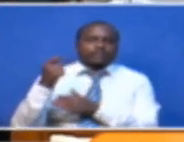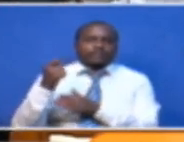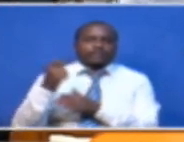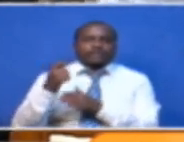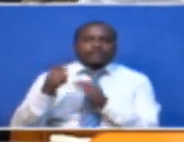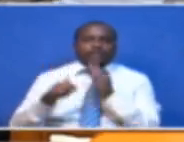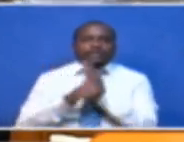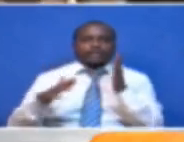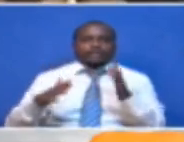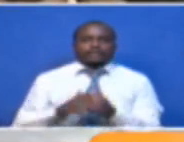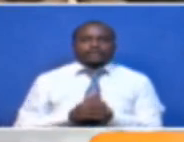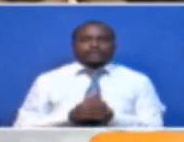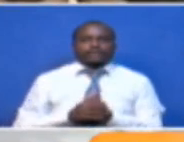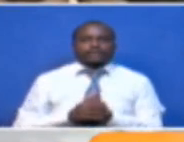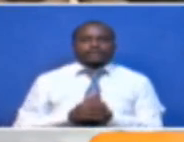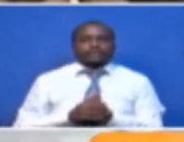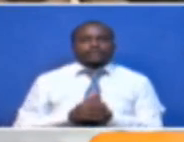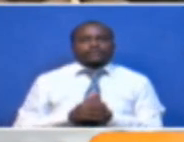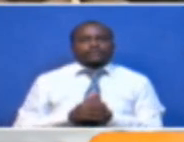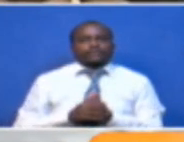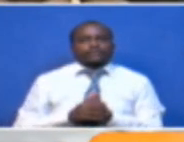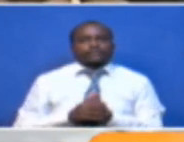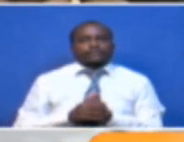a legend.